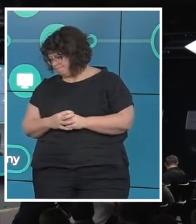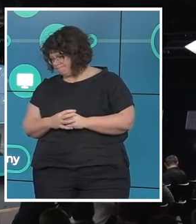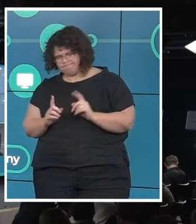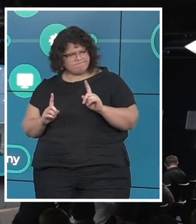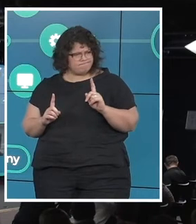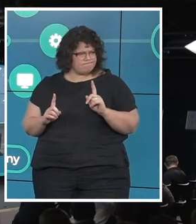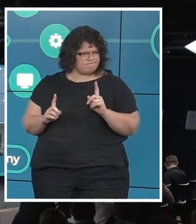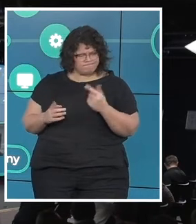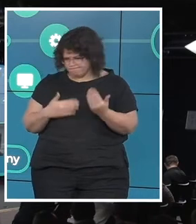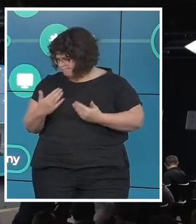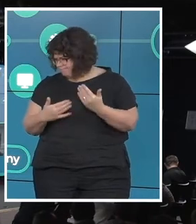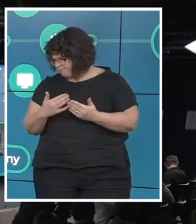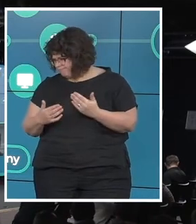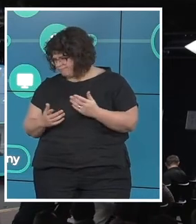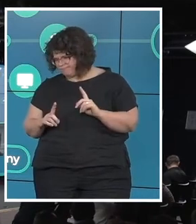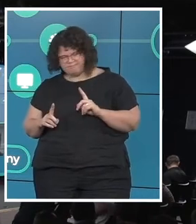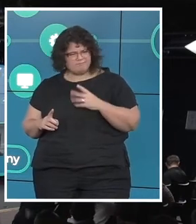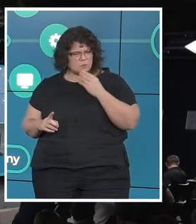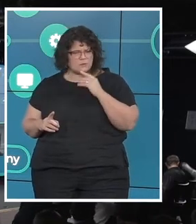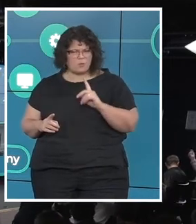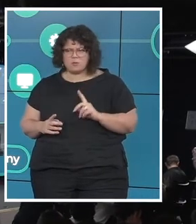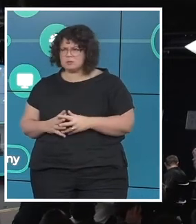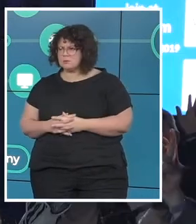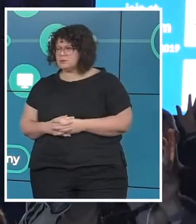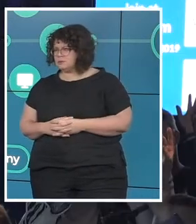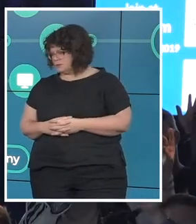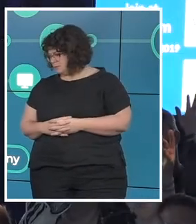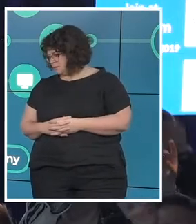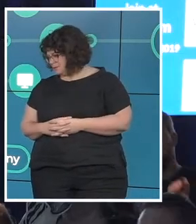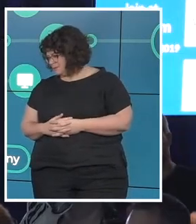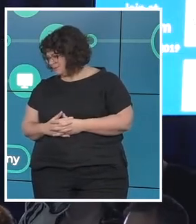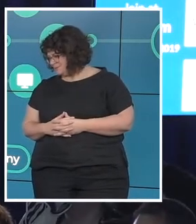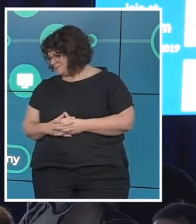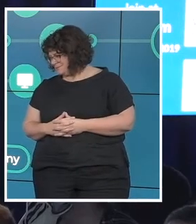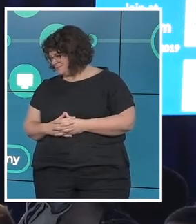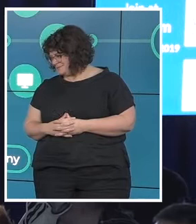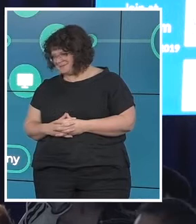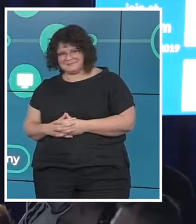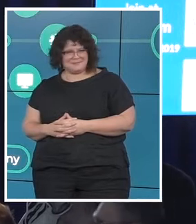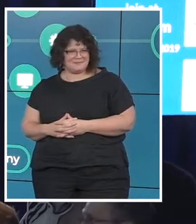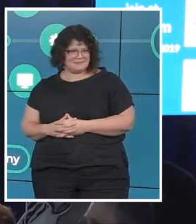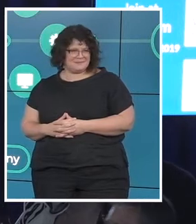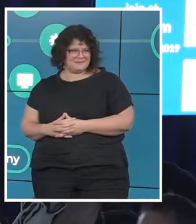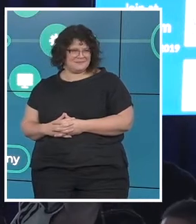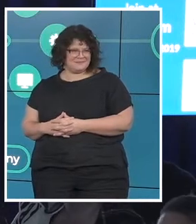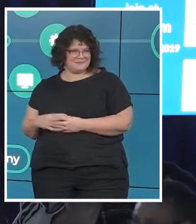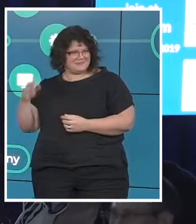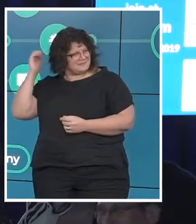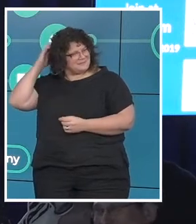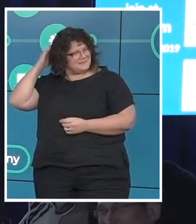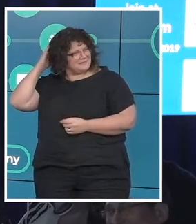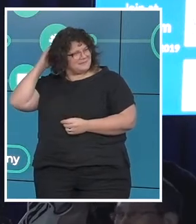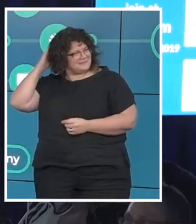Actually, can you introduce Be My Eyes? Who knows what Be My Eyes is, just to see how much we... I don't think you need to introduce it. Oh, that makes... They're all volunteers. They're all one of your 3 million